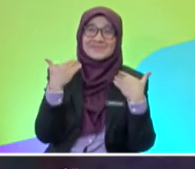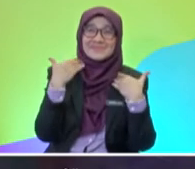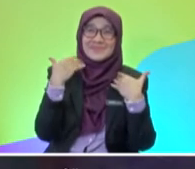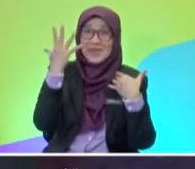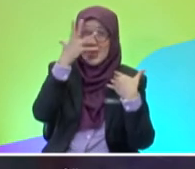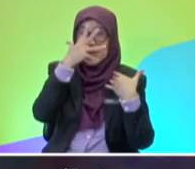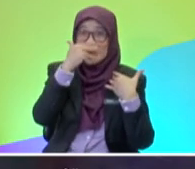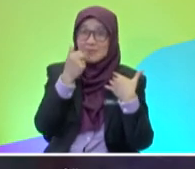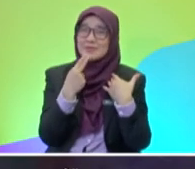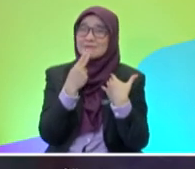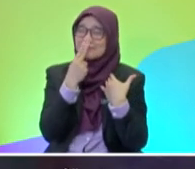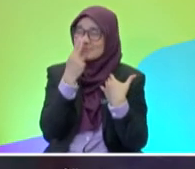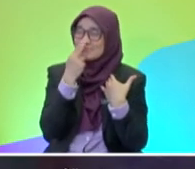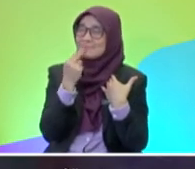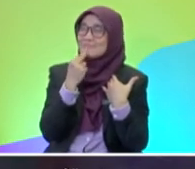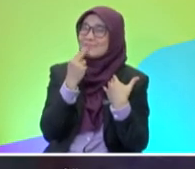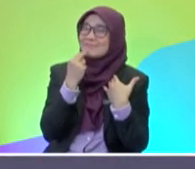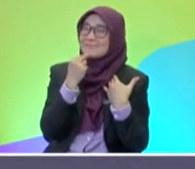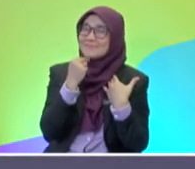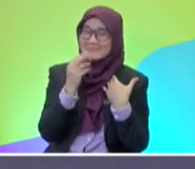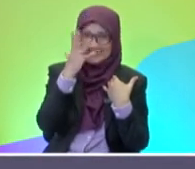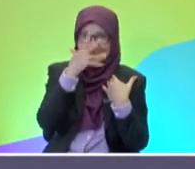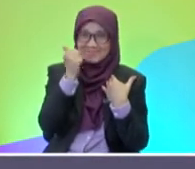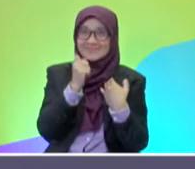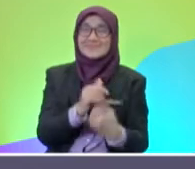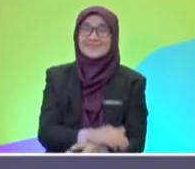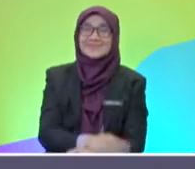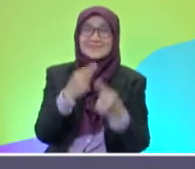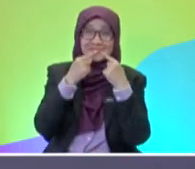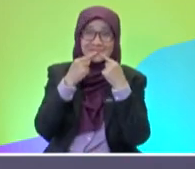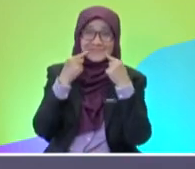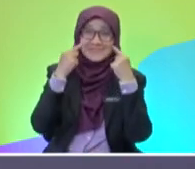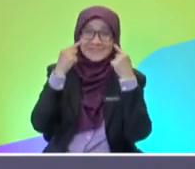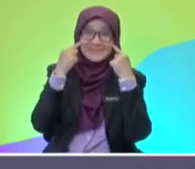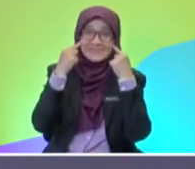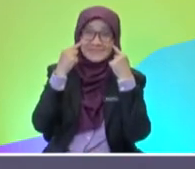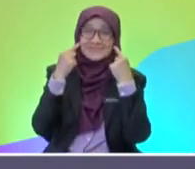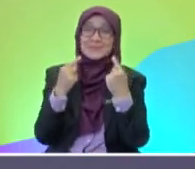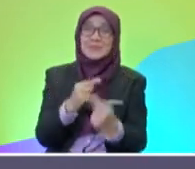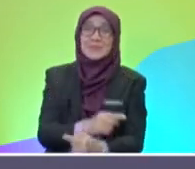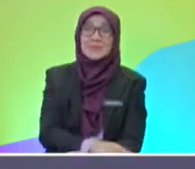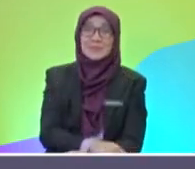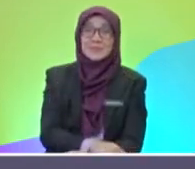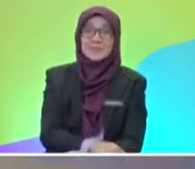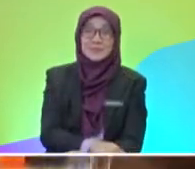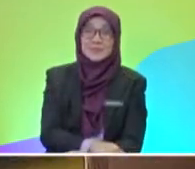Smiling. Smiling caterpillar. Okay. Very good. So I'm pasting the face